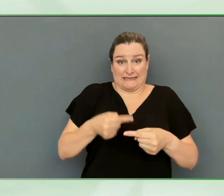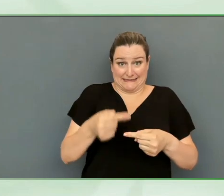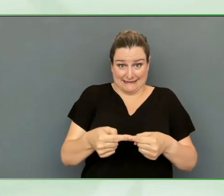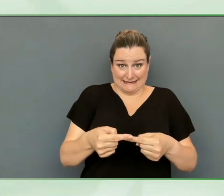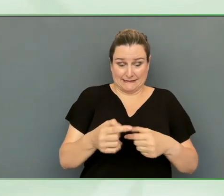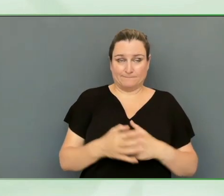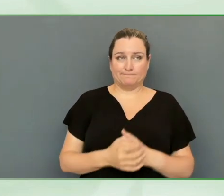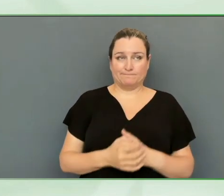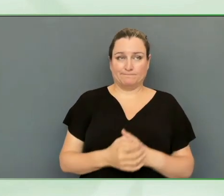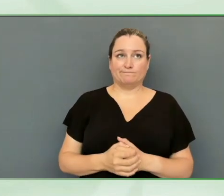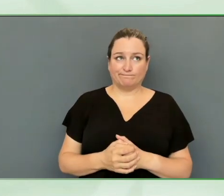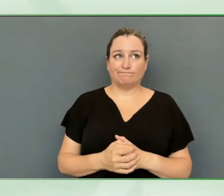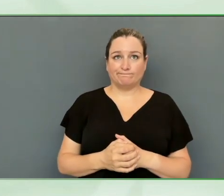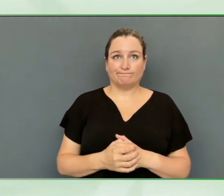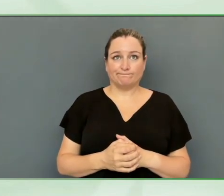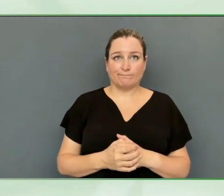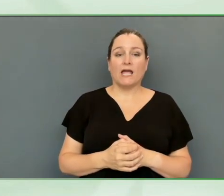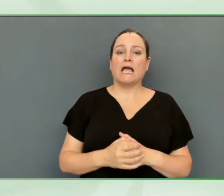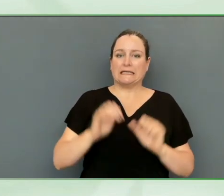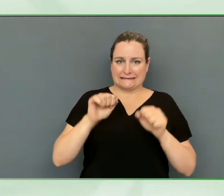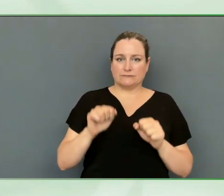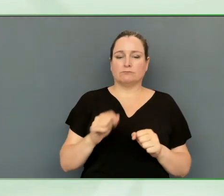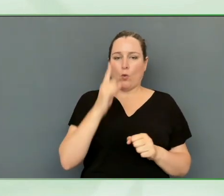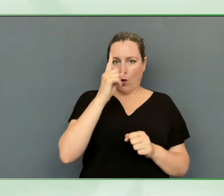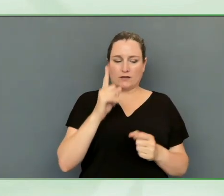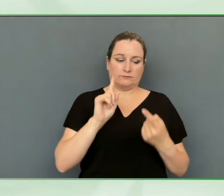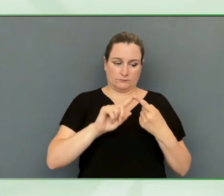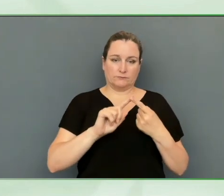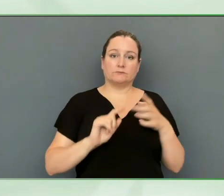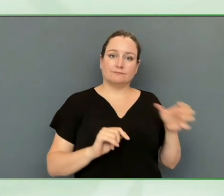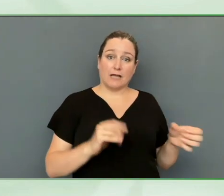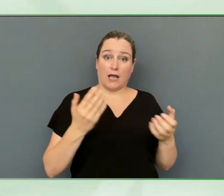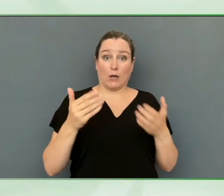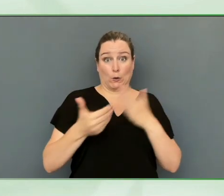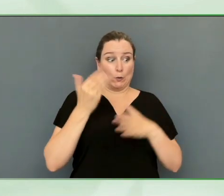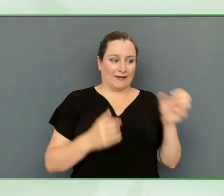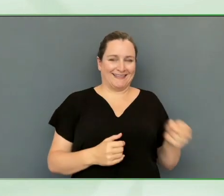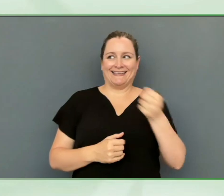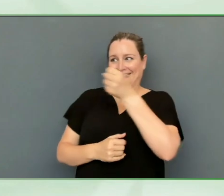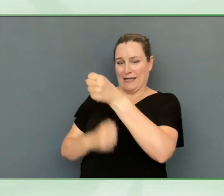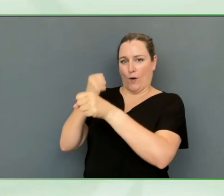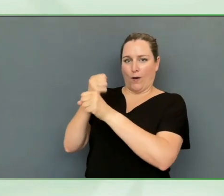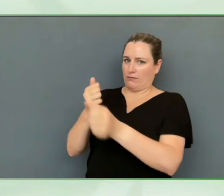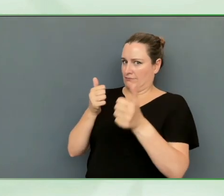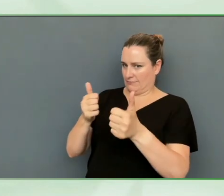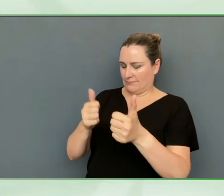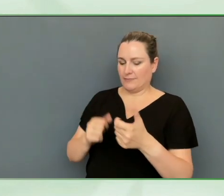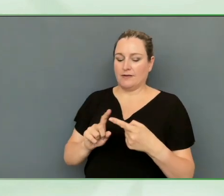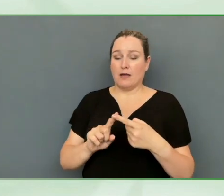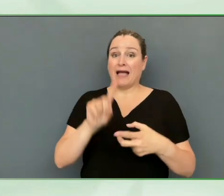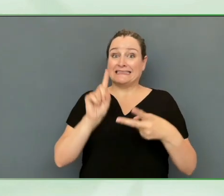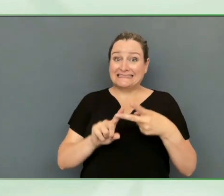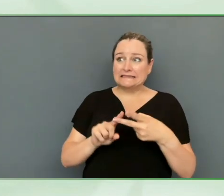different challenge as well for people with disabilities in the public sector. And now with the